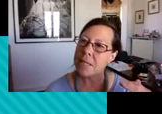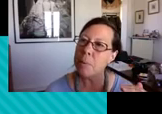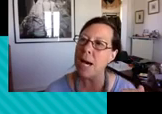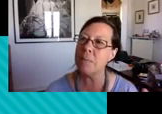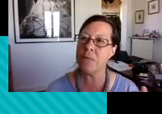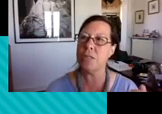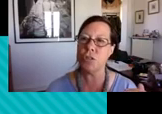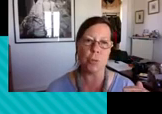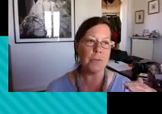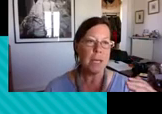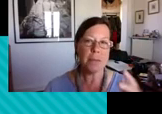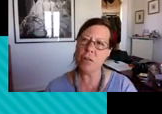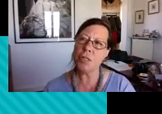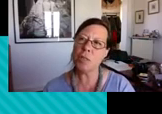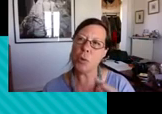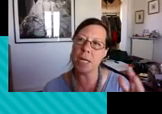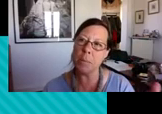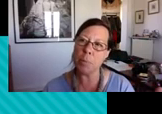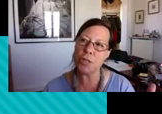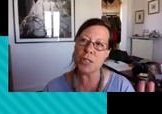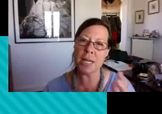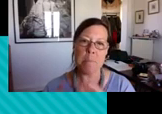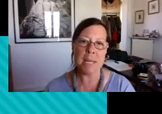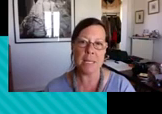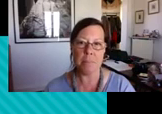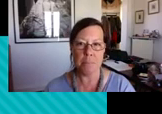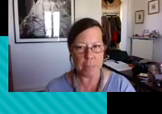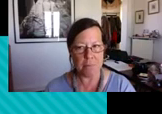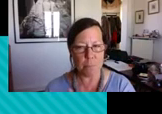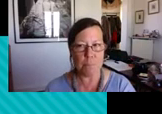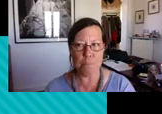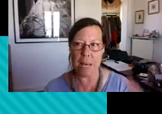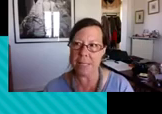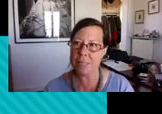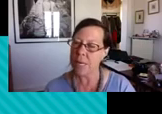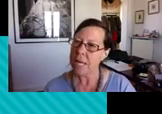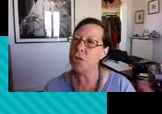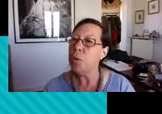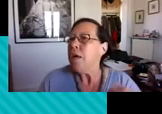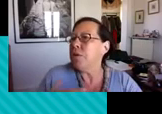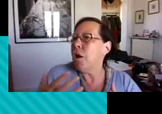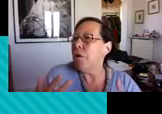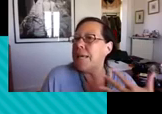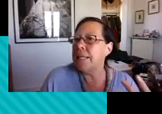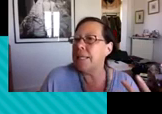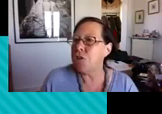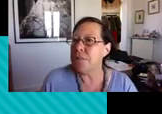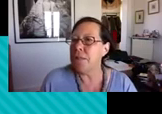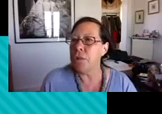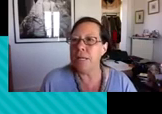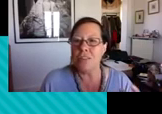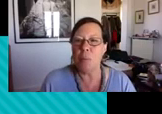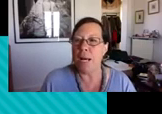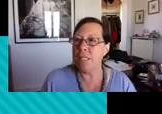get to the bottom of the issue of the difference between in-person and mail-in ballots. You know, there's all these allegations